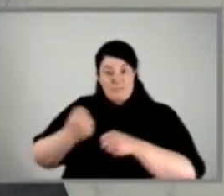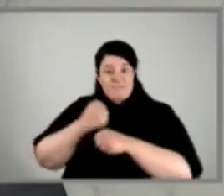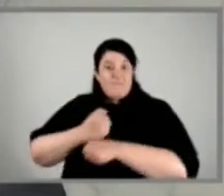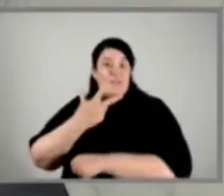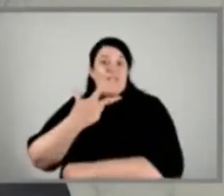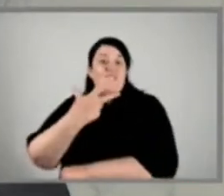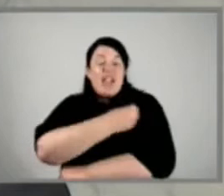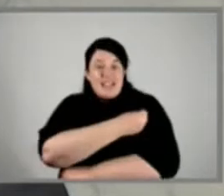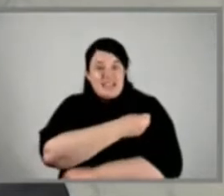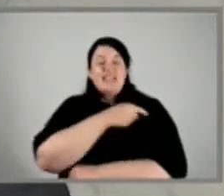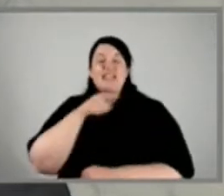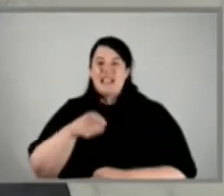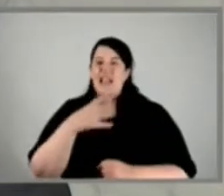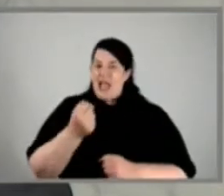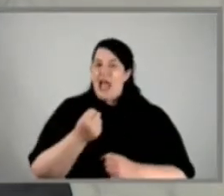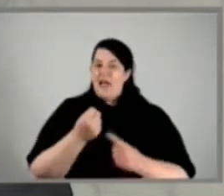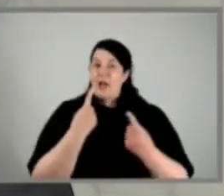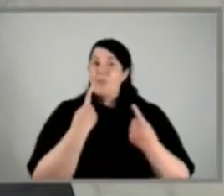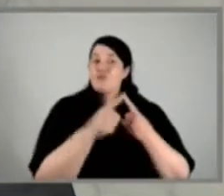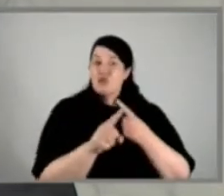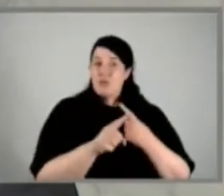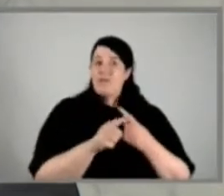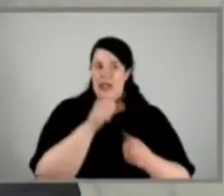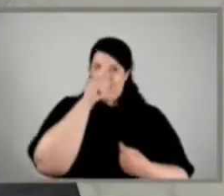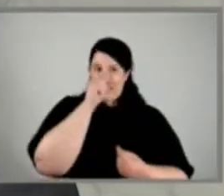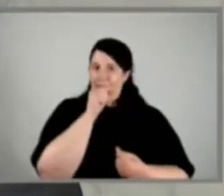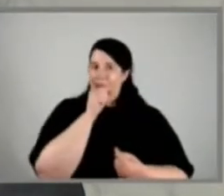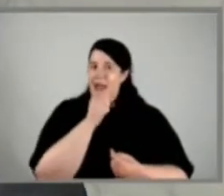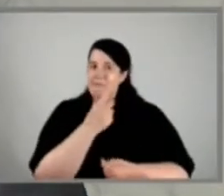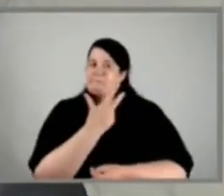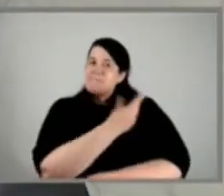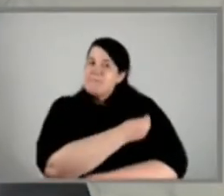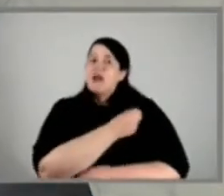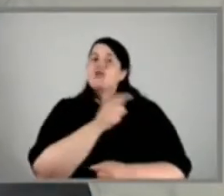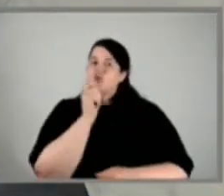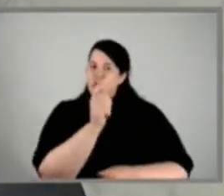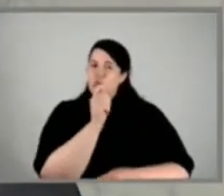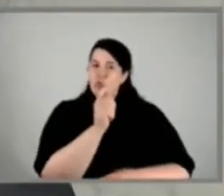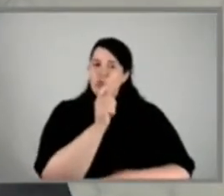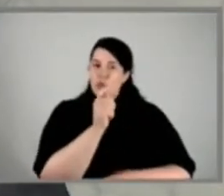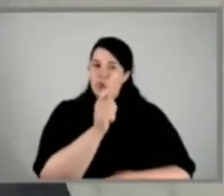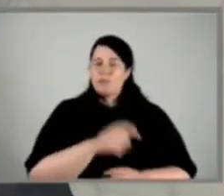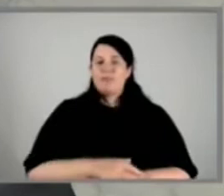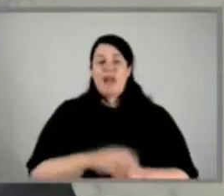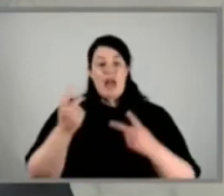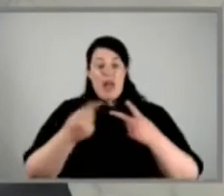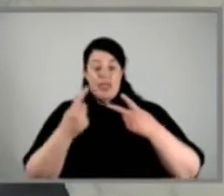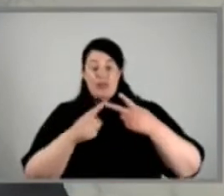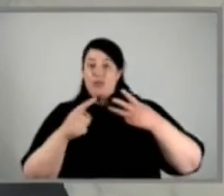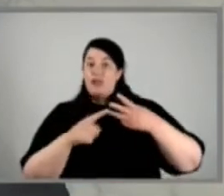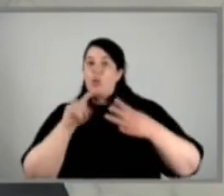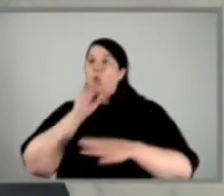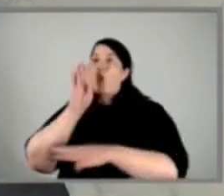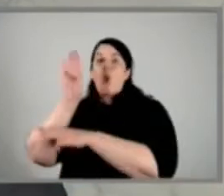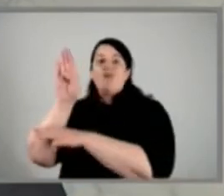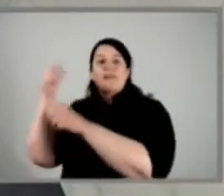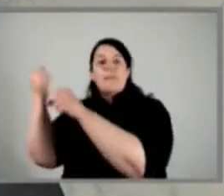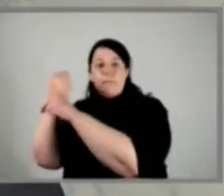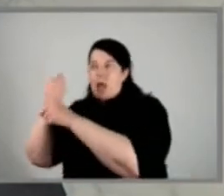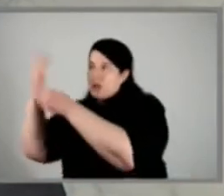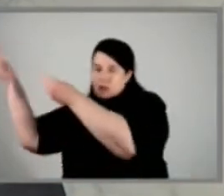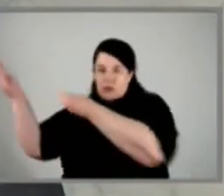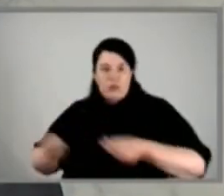regulatory approval, it will be available. The Novavax vaccine and the Pfizer vaccines will come from overseas, but they are guaranteed to get